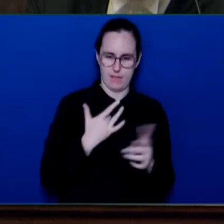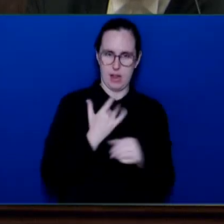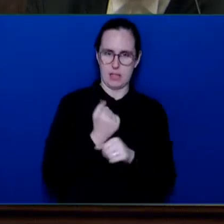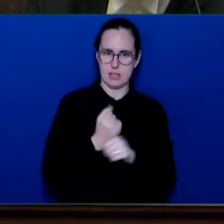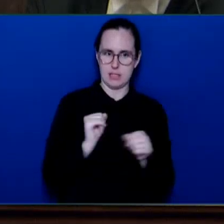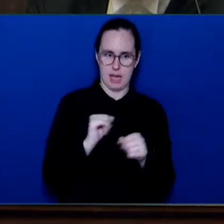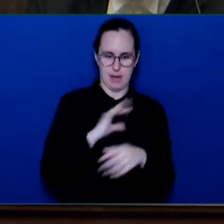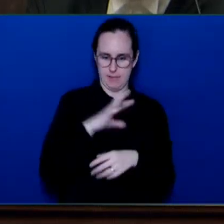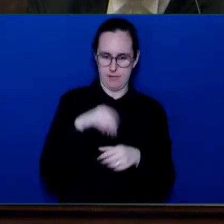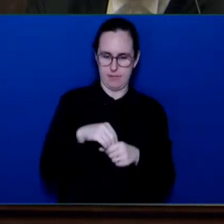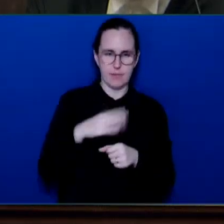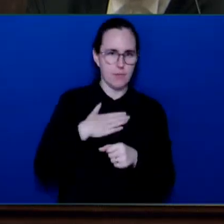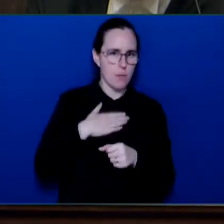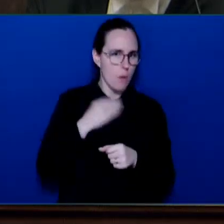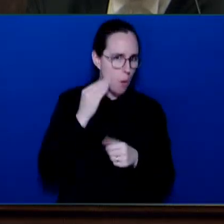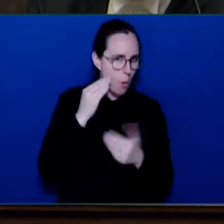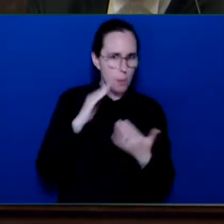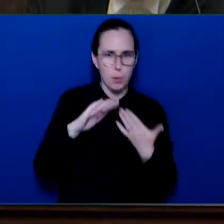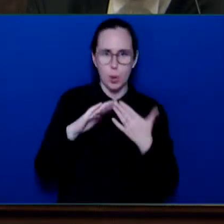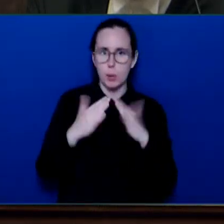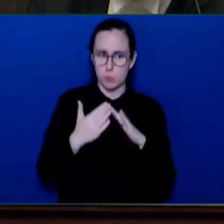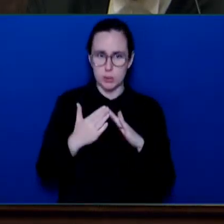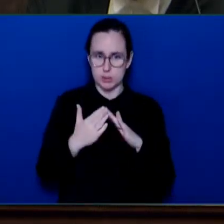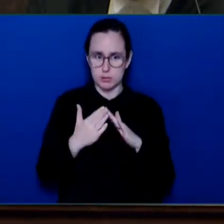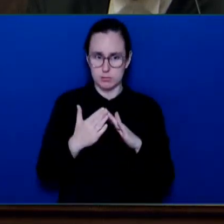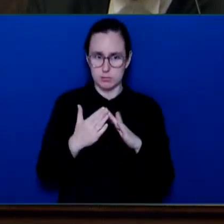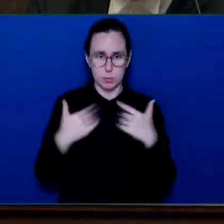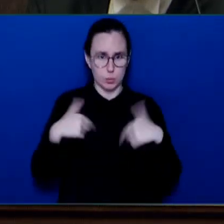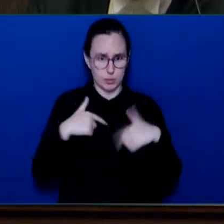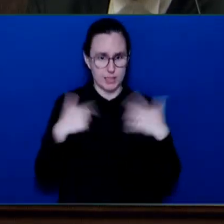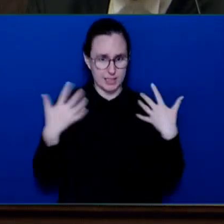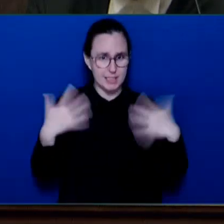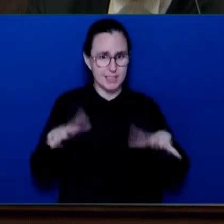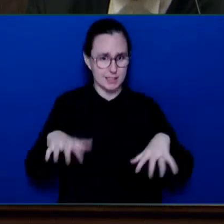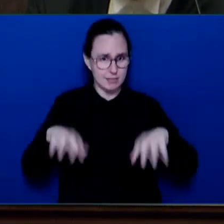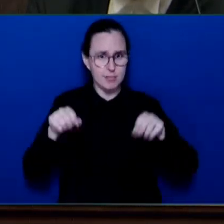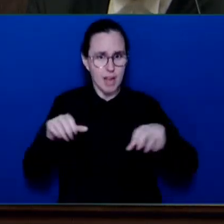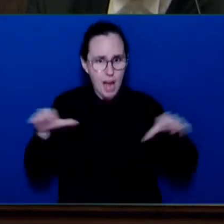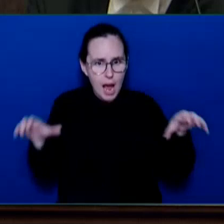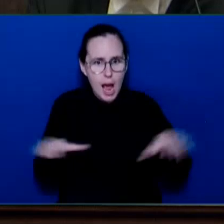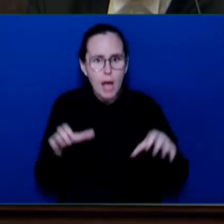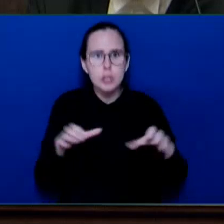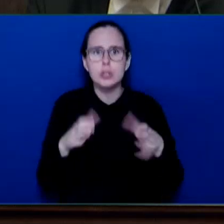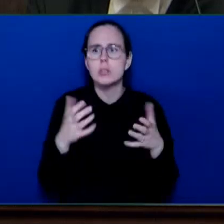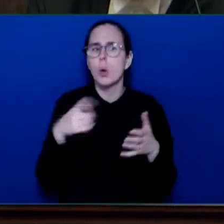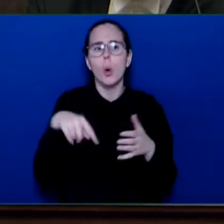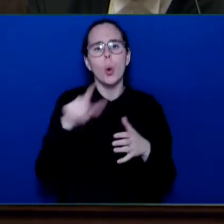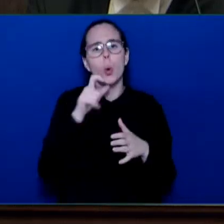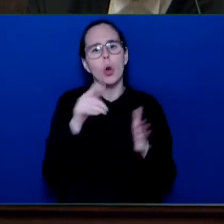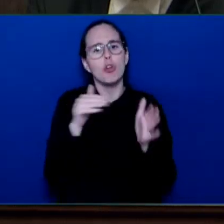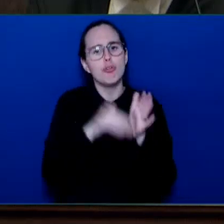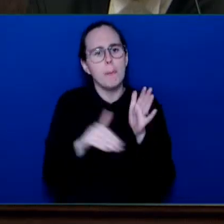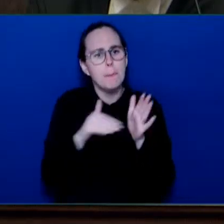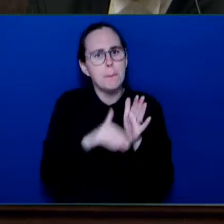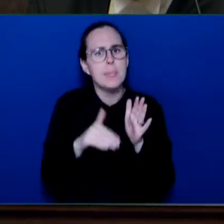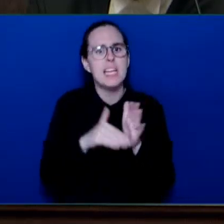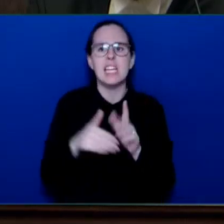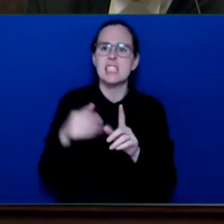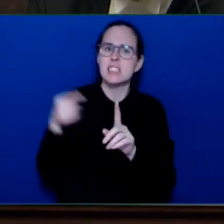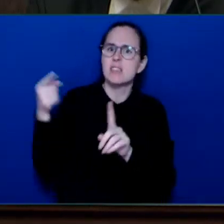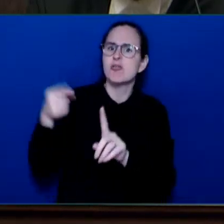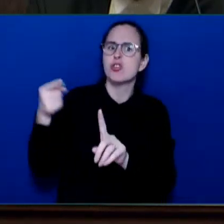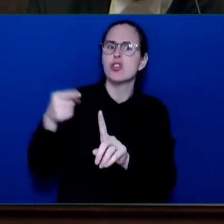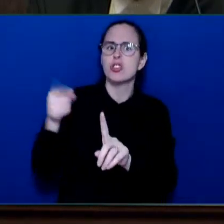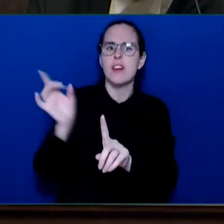province. We have the strictest bail policy in Canada. We've been advocating and taking a leadership role across this country because